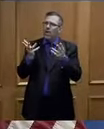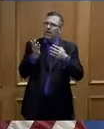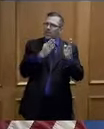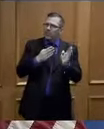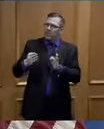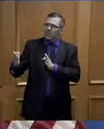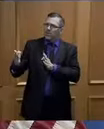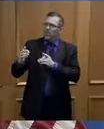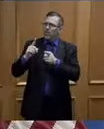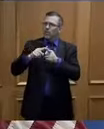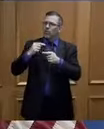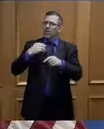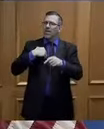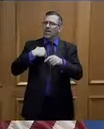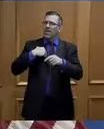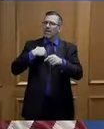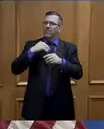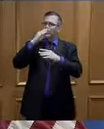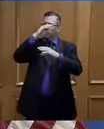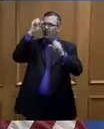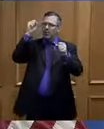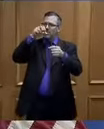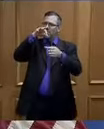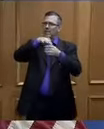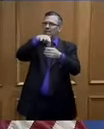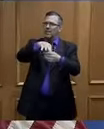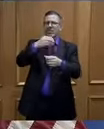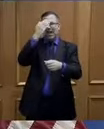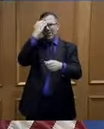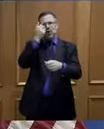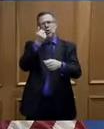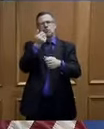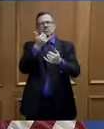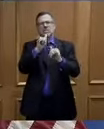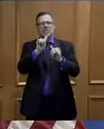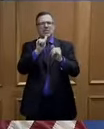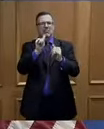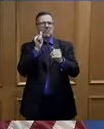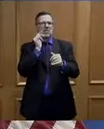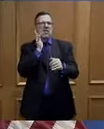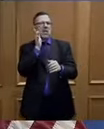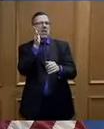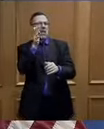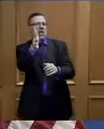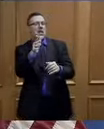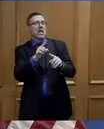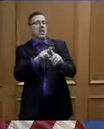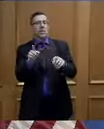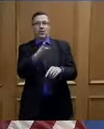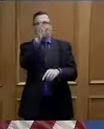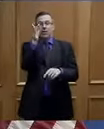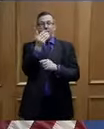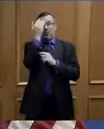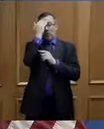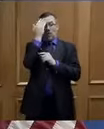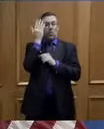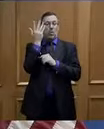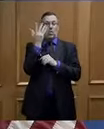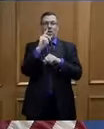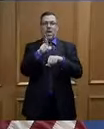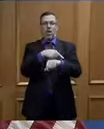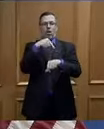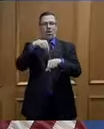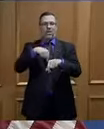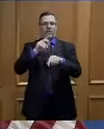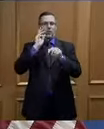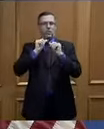to conduct elections? I know it's still, you know, a few months off, but no one knows how long this is going to last. Do